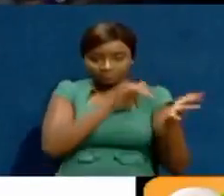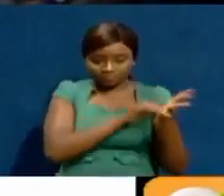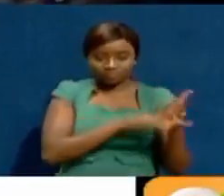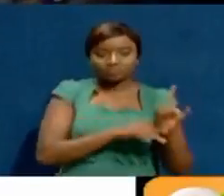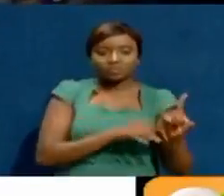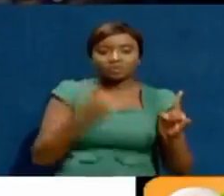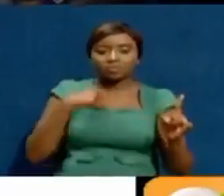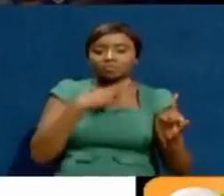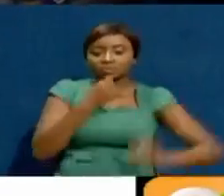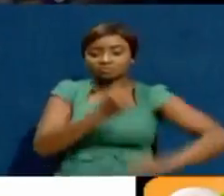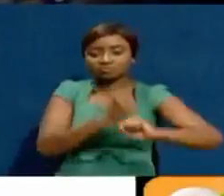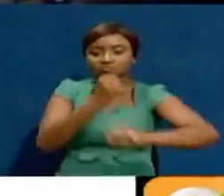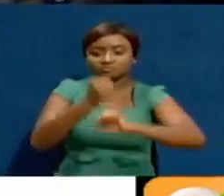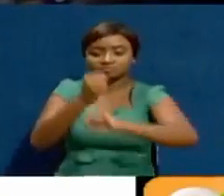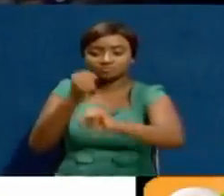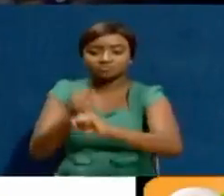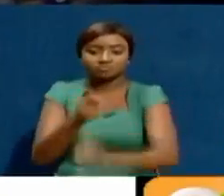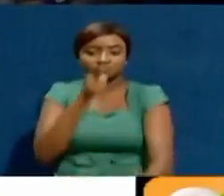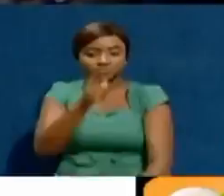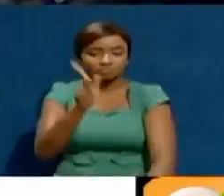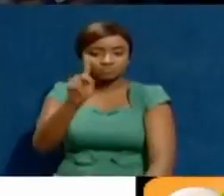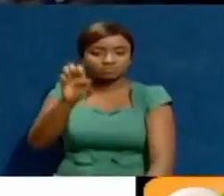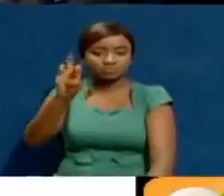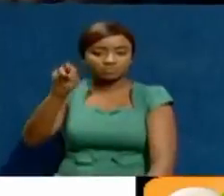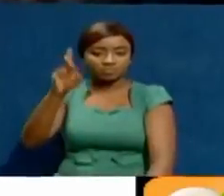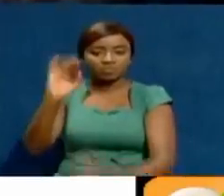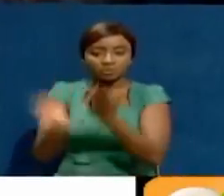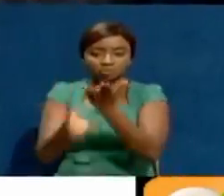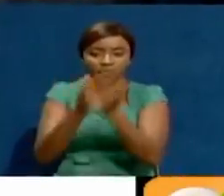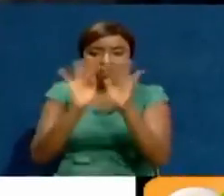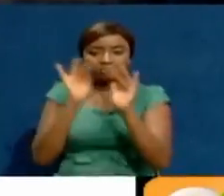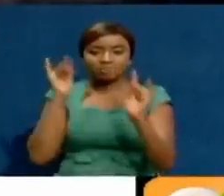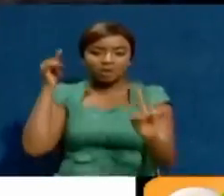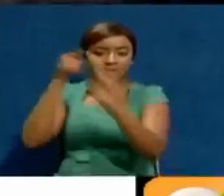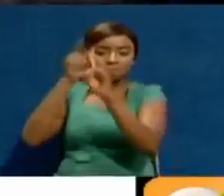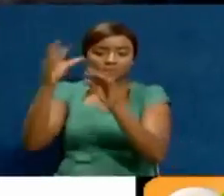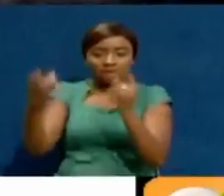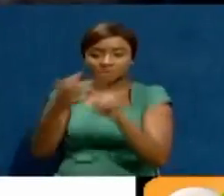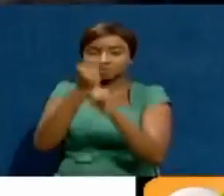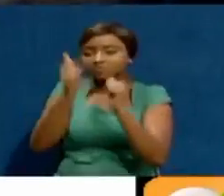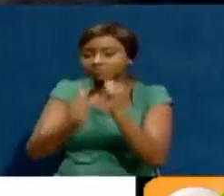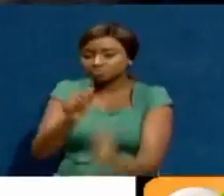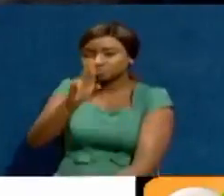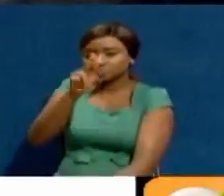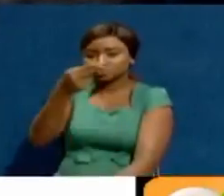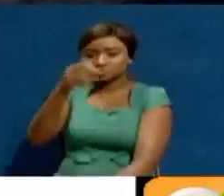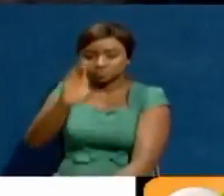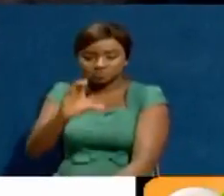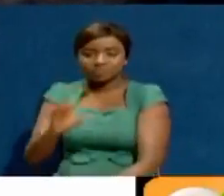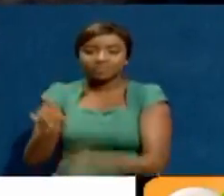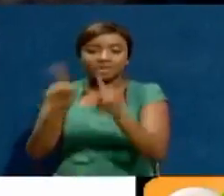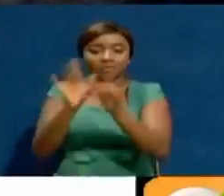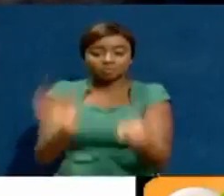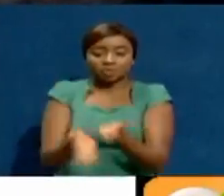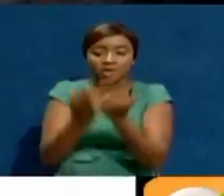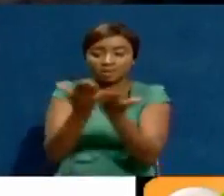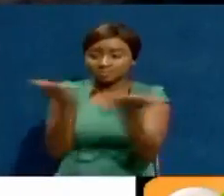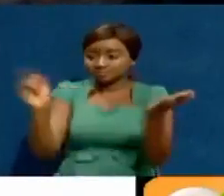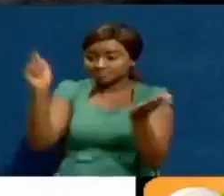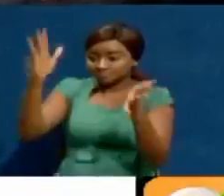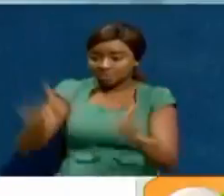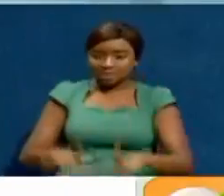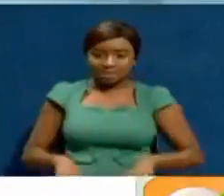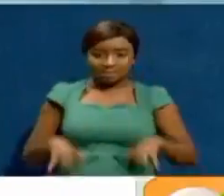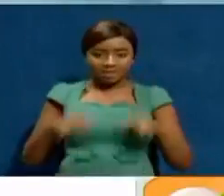Kenya's vision towards universal health coverage, and in a very personal way, continue to extend the lives of millions